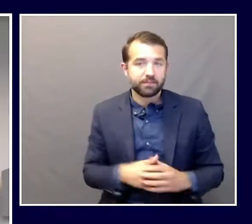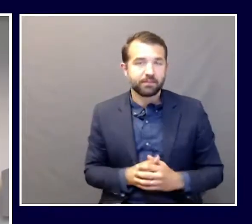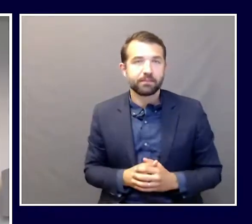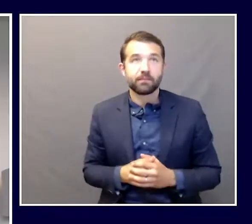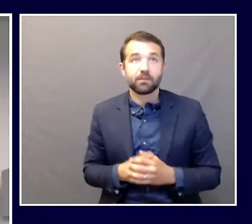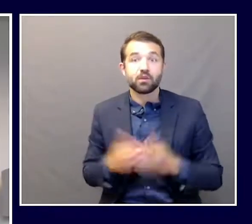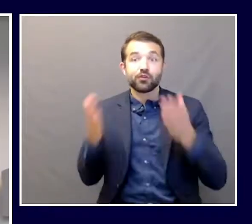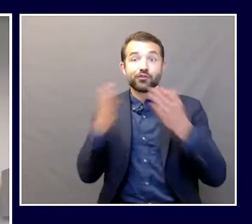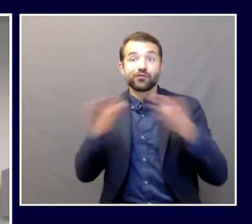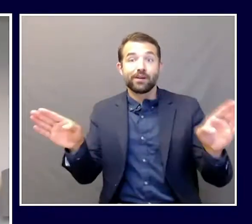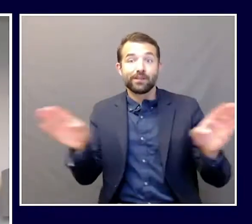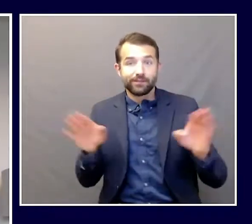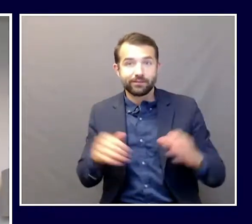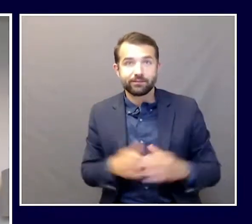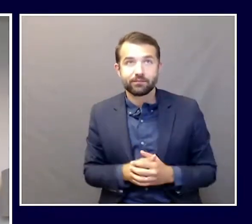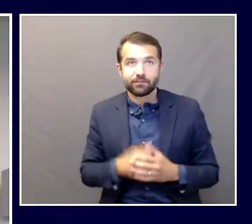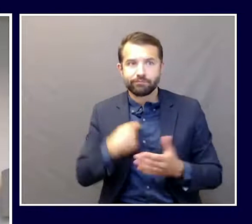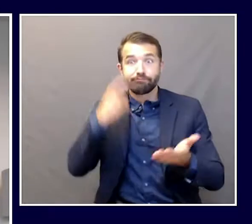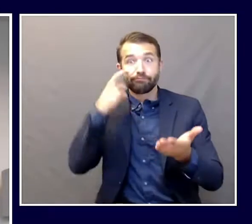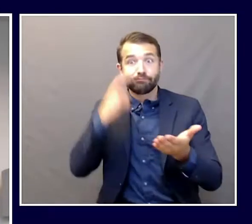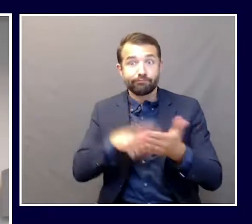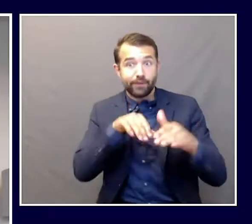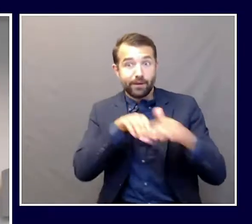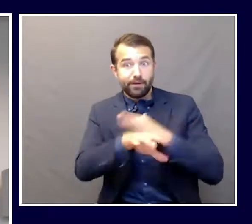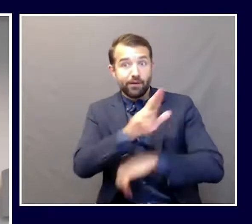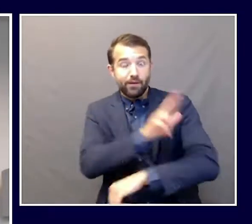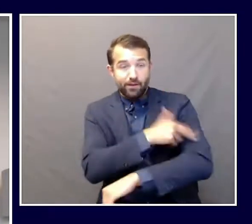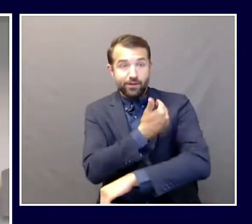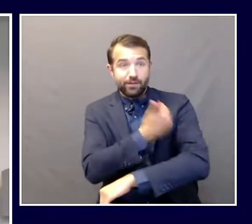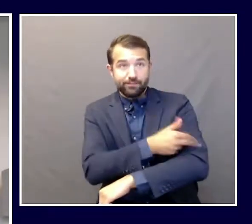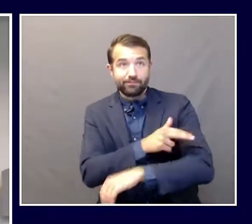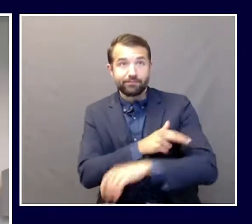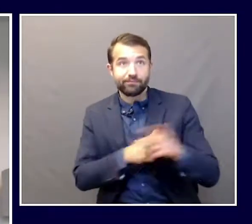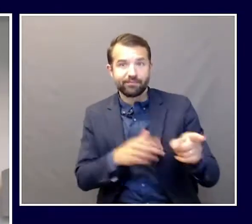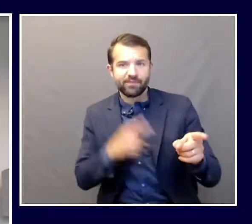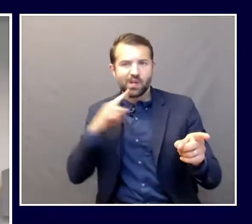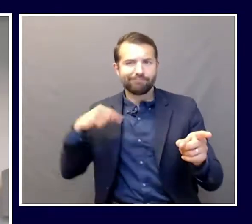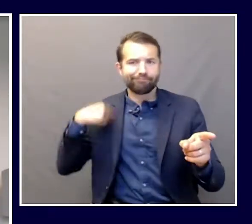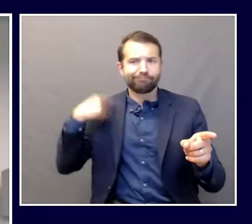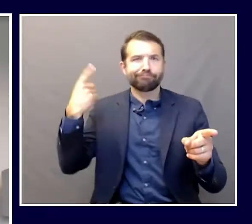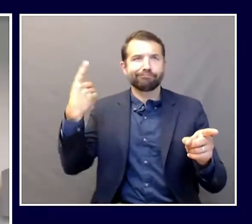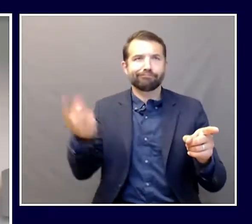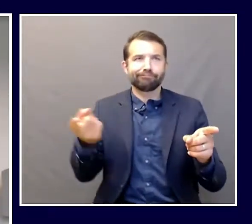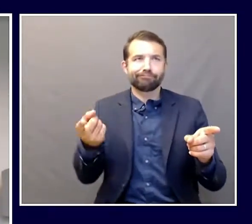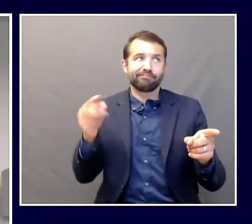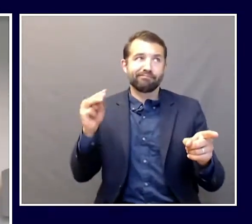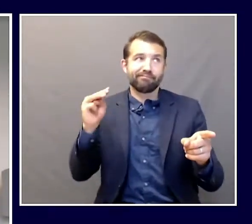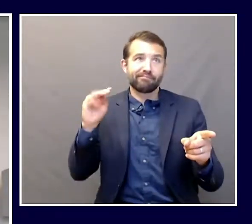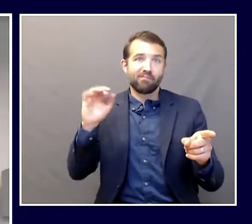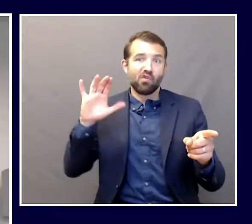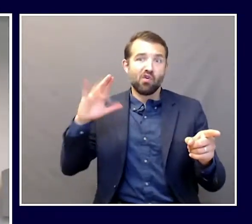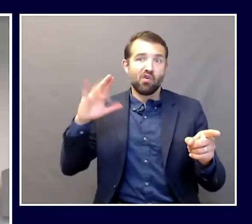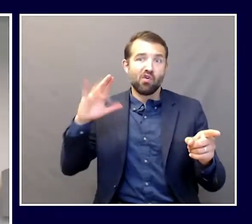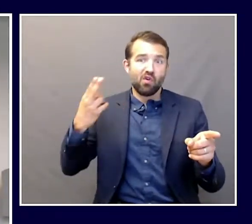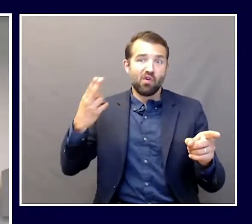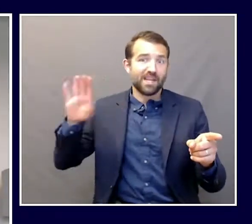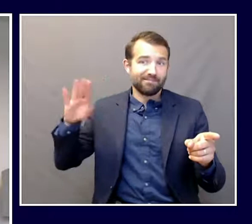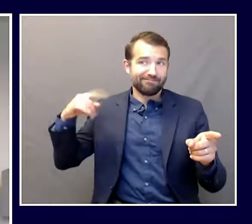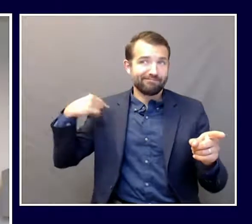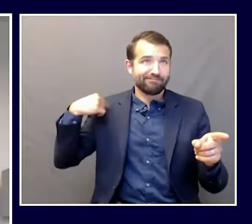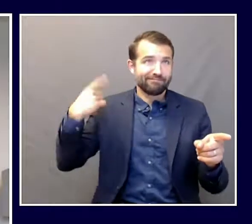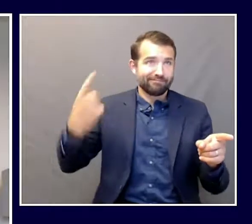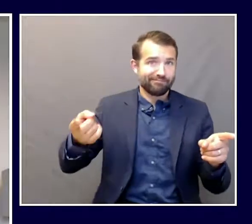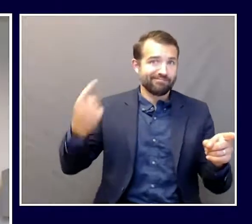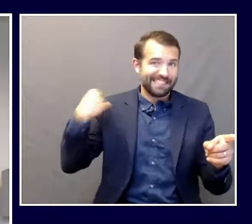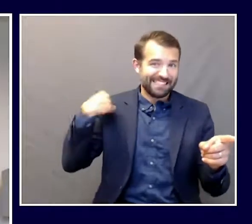overall trend in hospitalization since March February has been that those